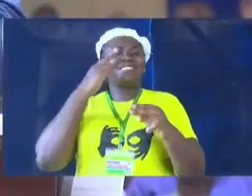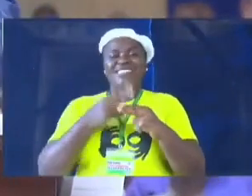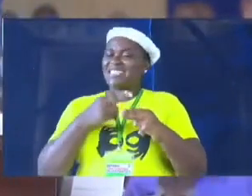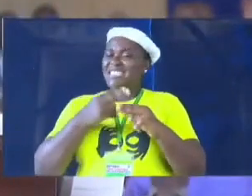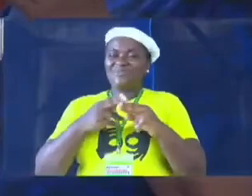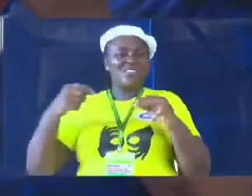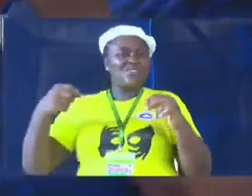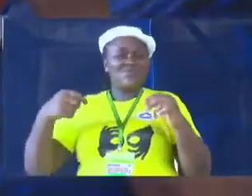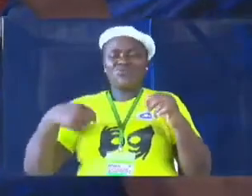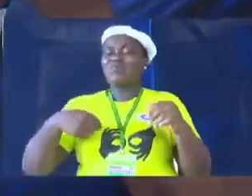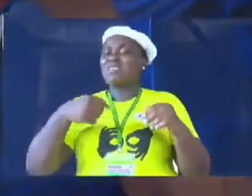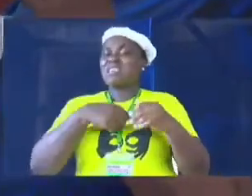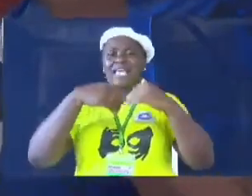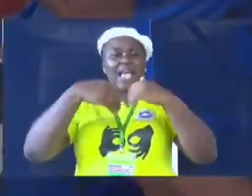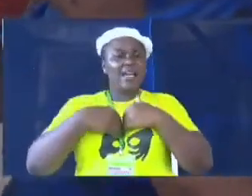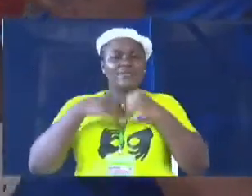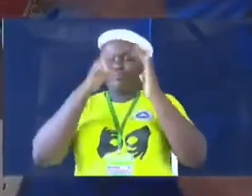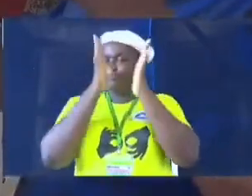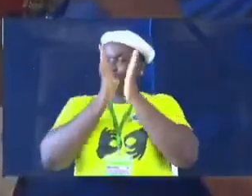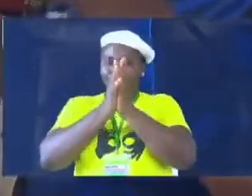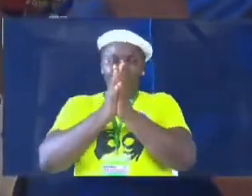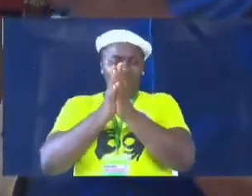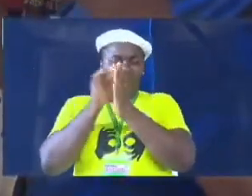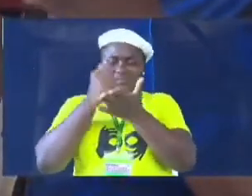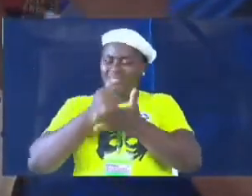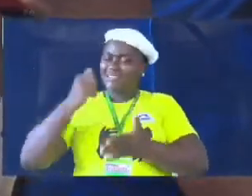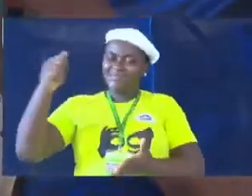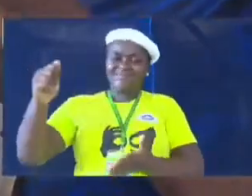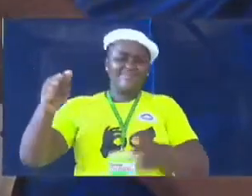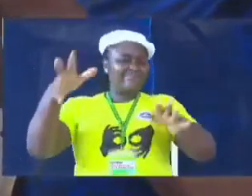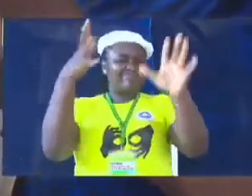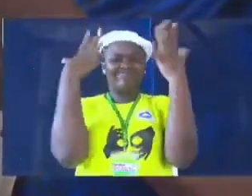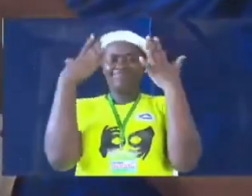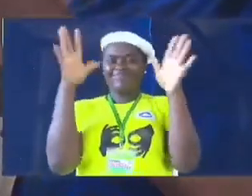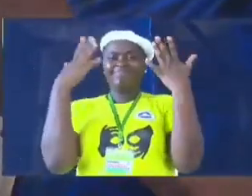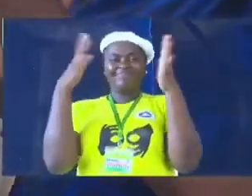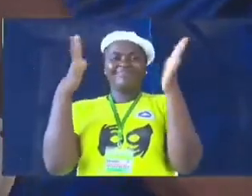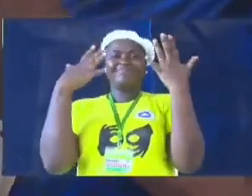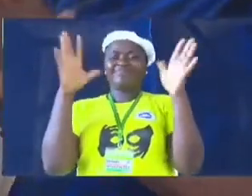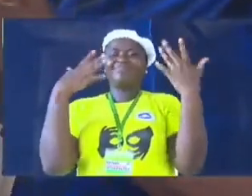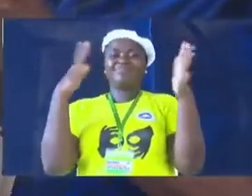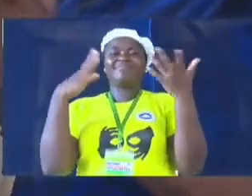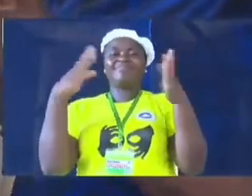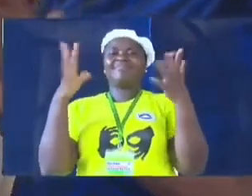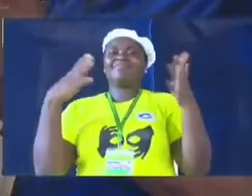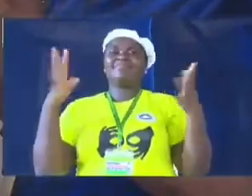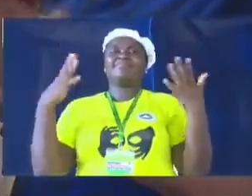we pray. Put your two hands together for Jesus.